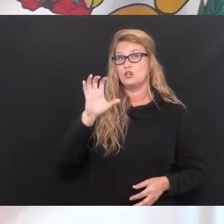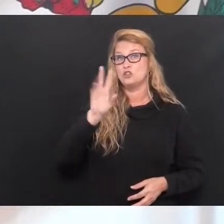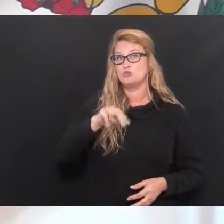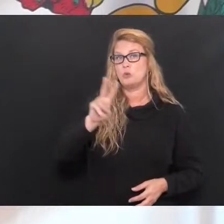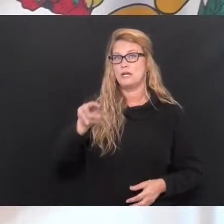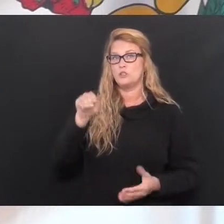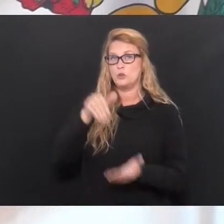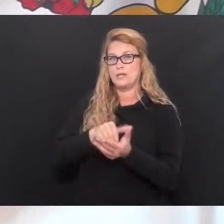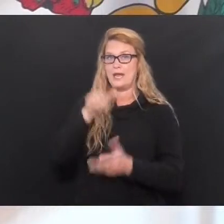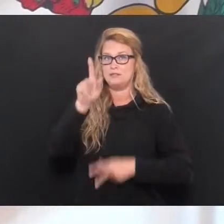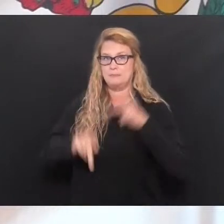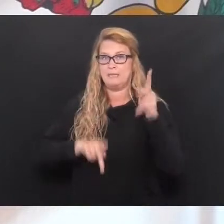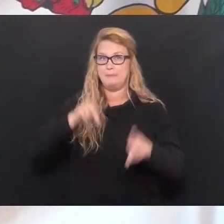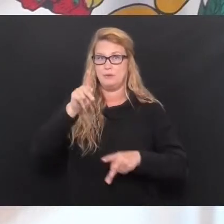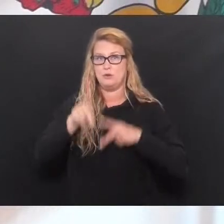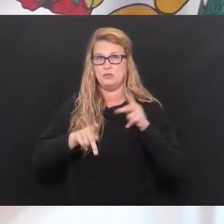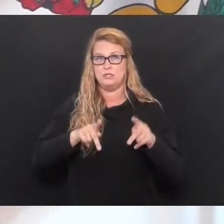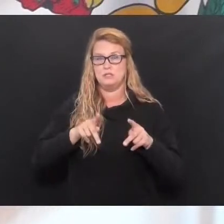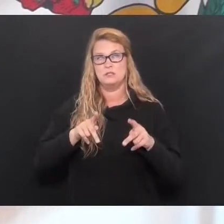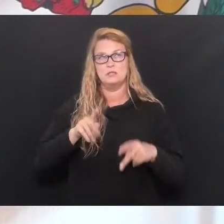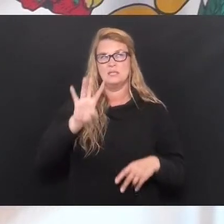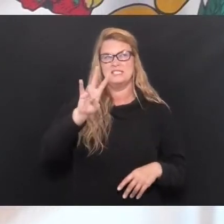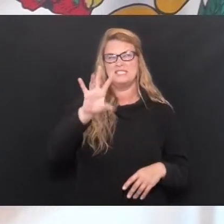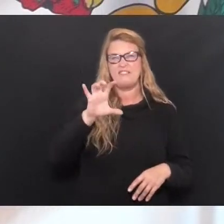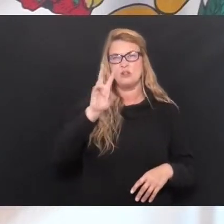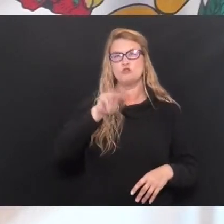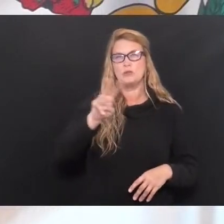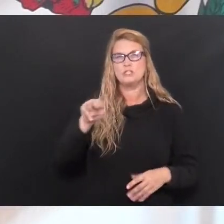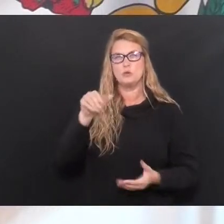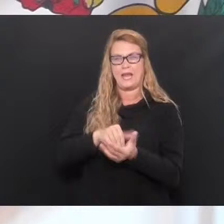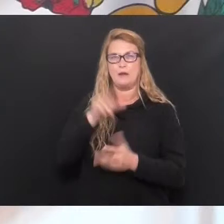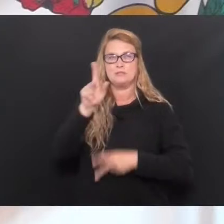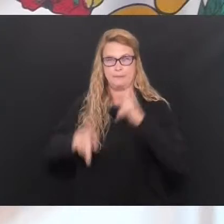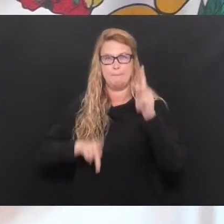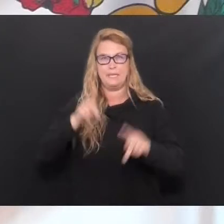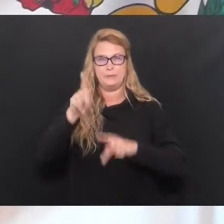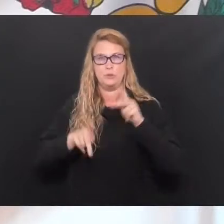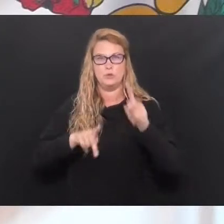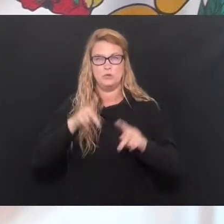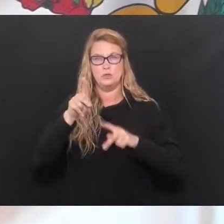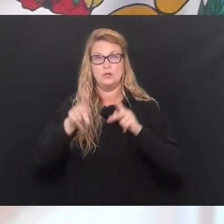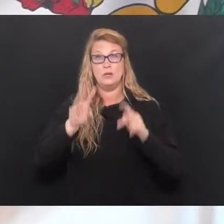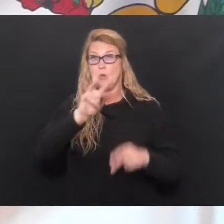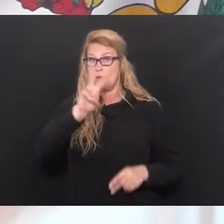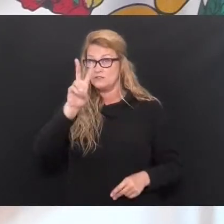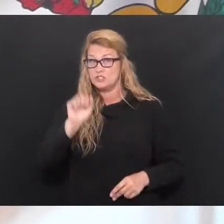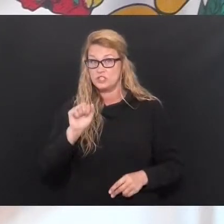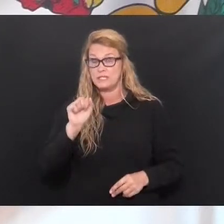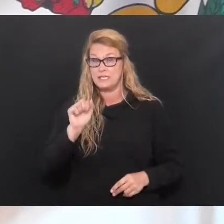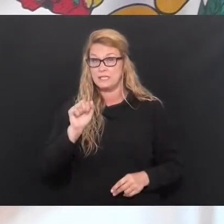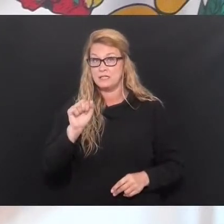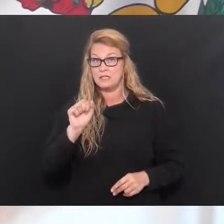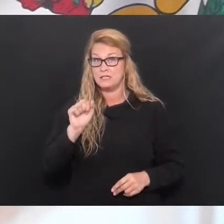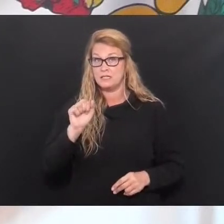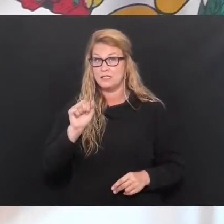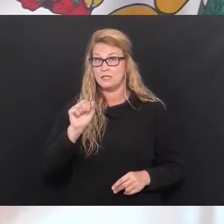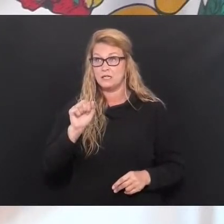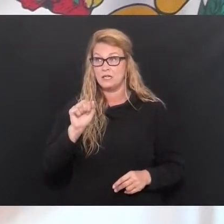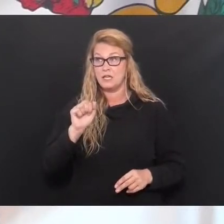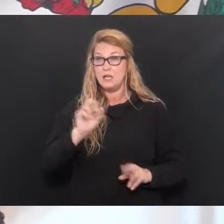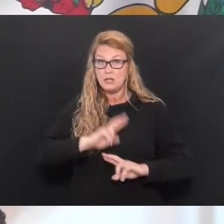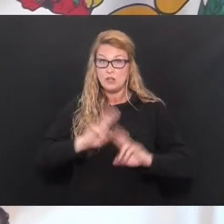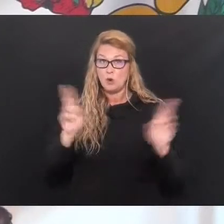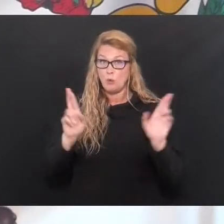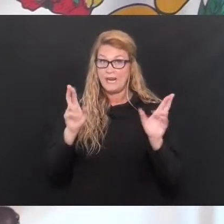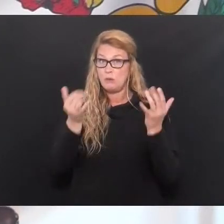622,000 folks, or is it 722? 722,000 folks in West Virginia that are eligible